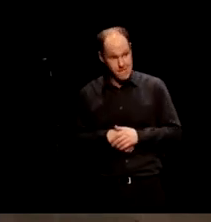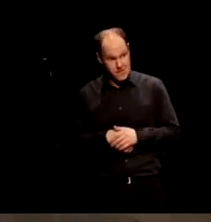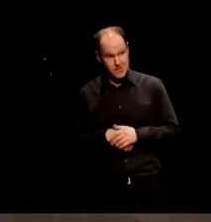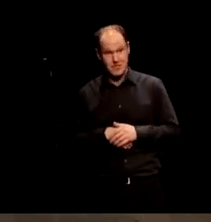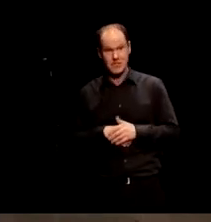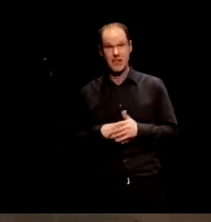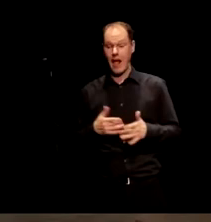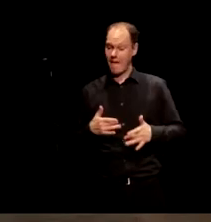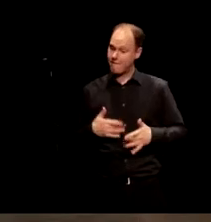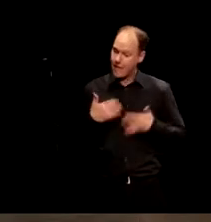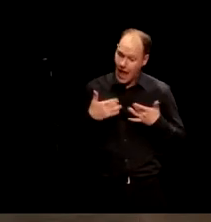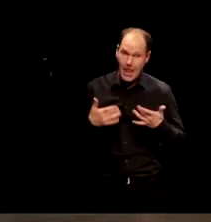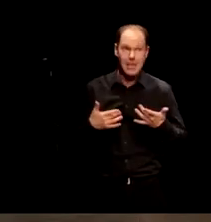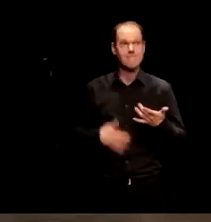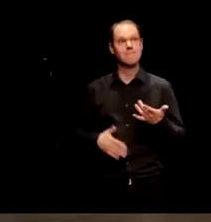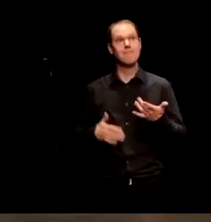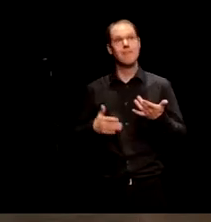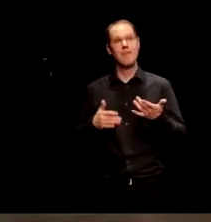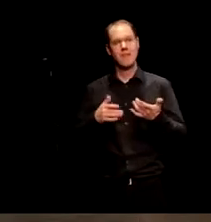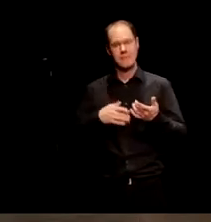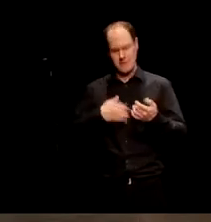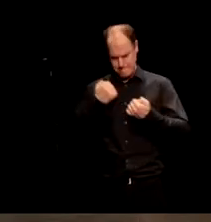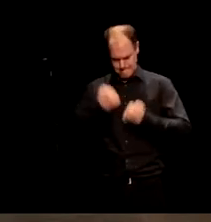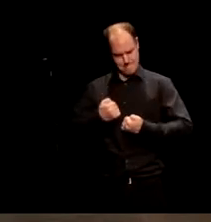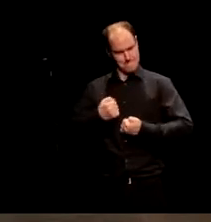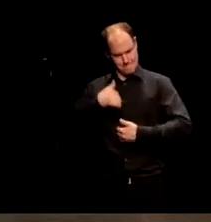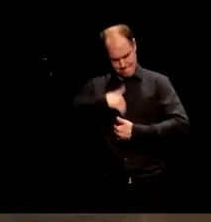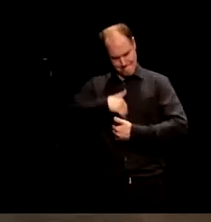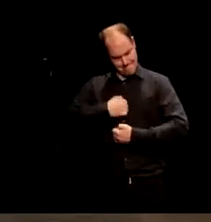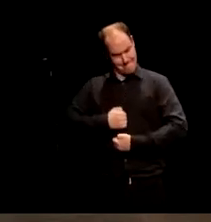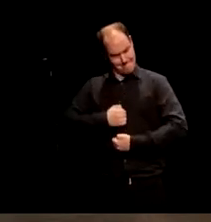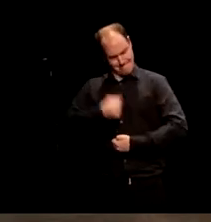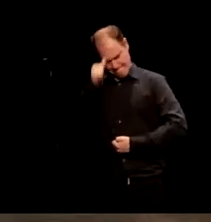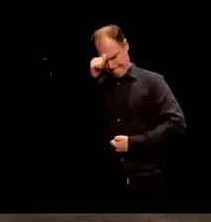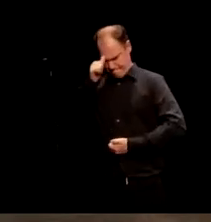And I felt so sure of myself. Look.